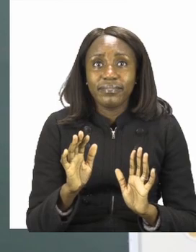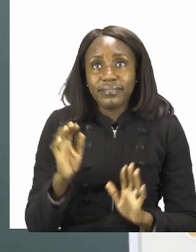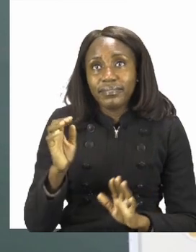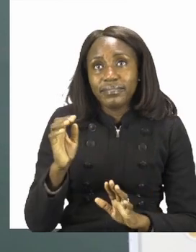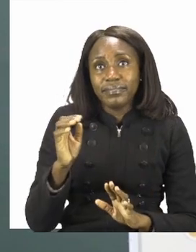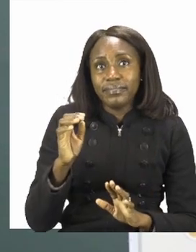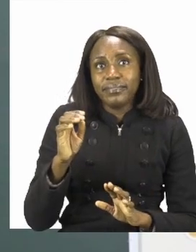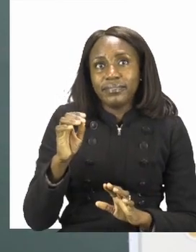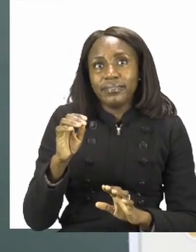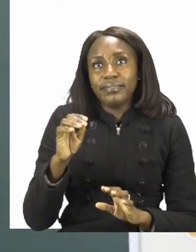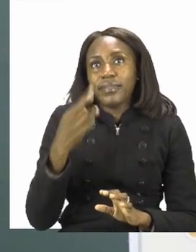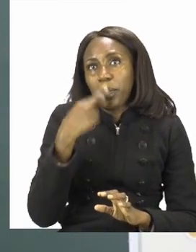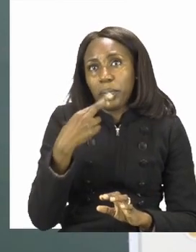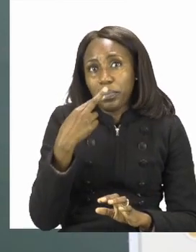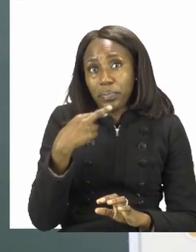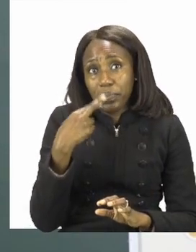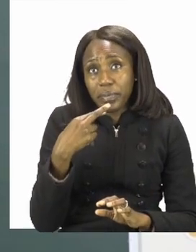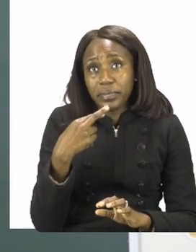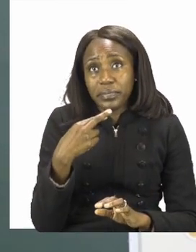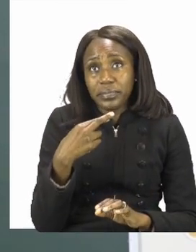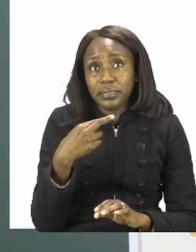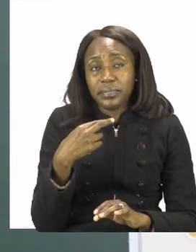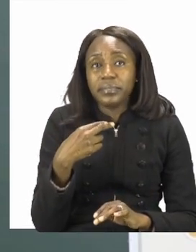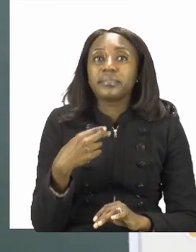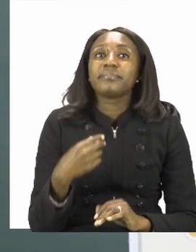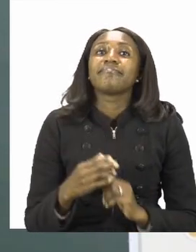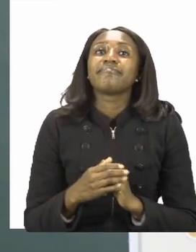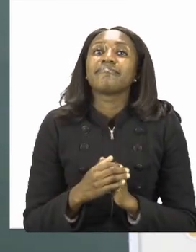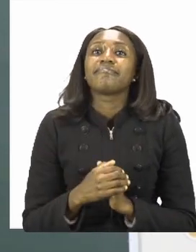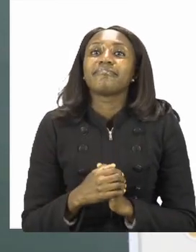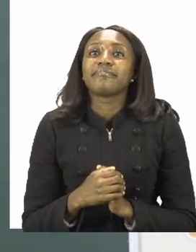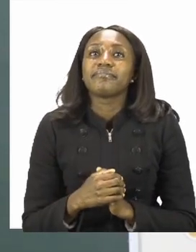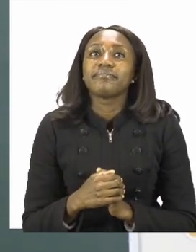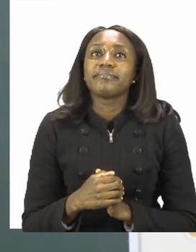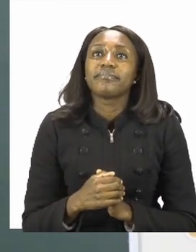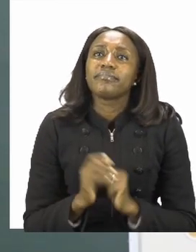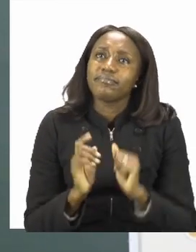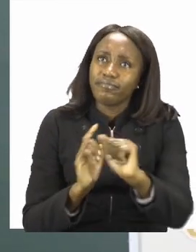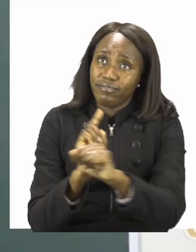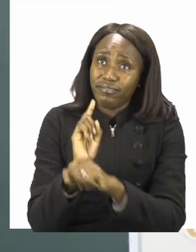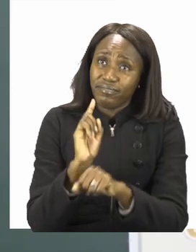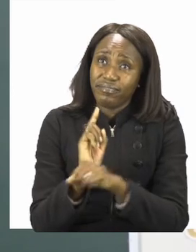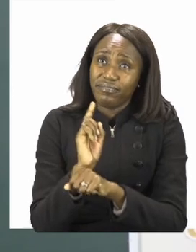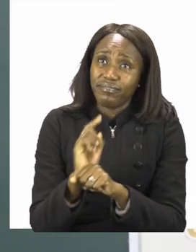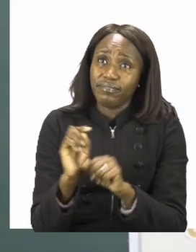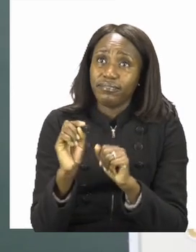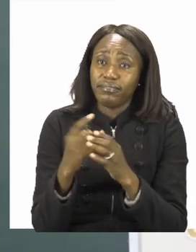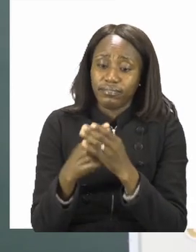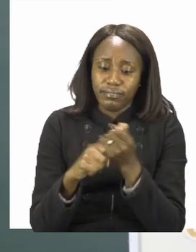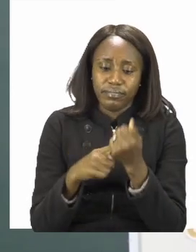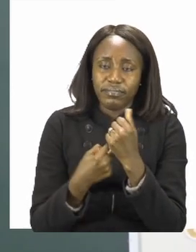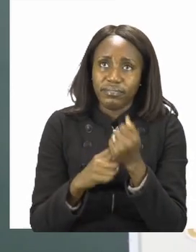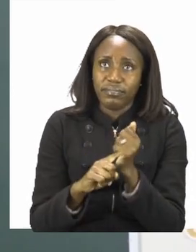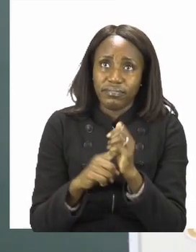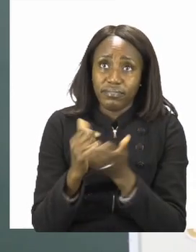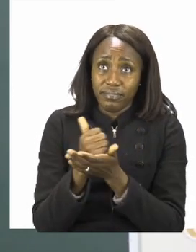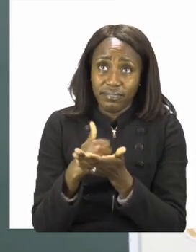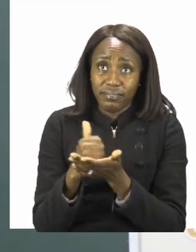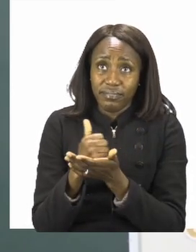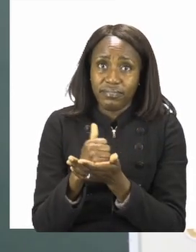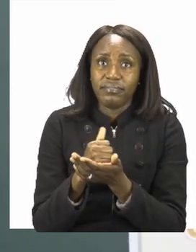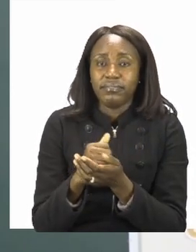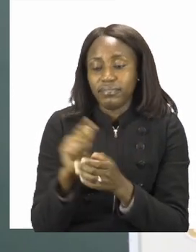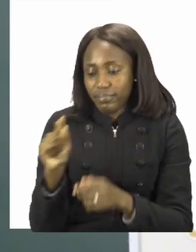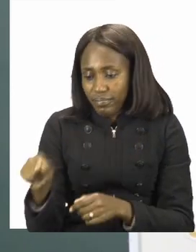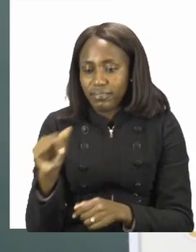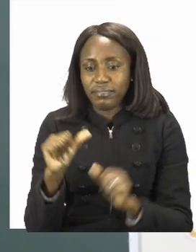pattern red. So that's exactly what I'm going to do. Make sure that you clean your finger every time before you use